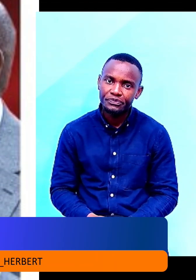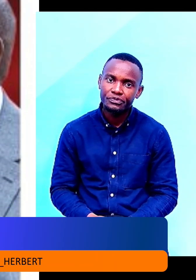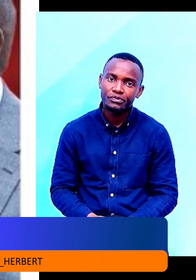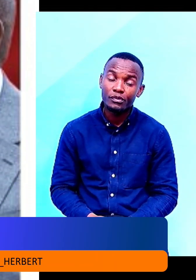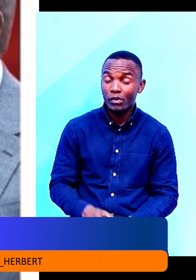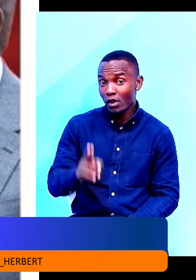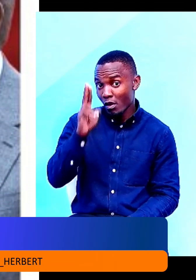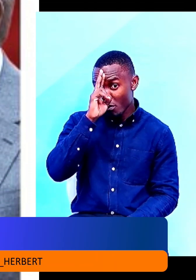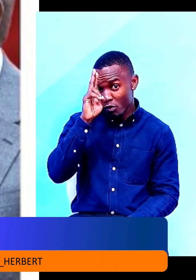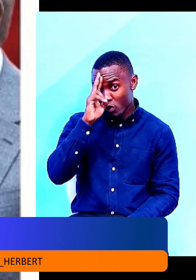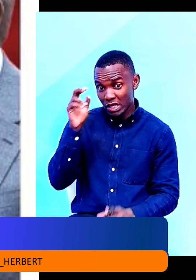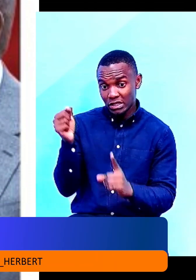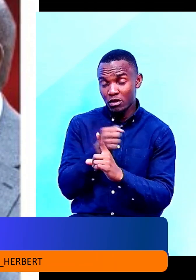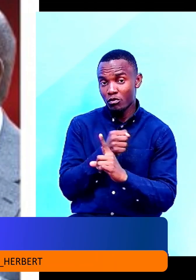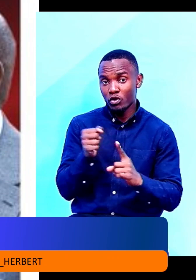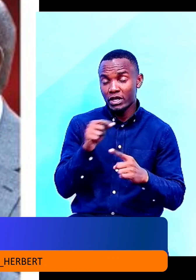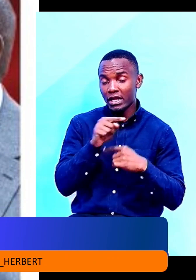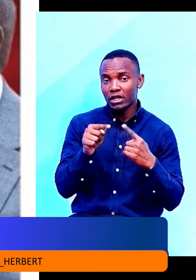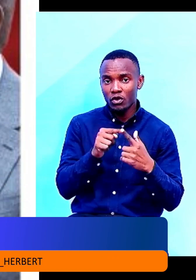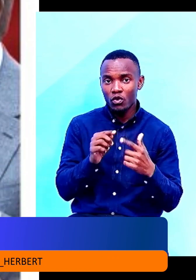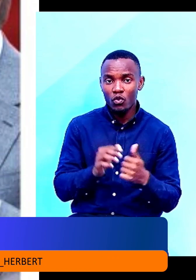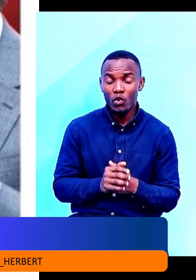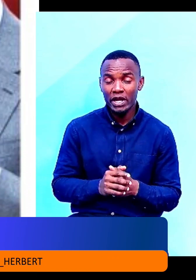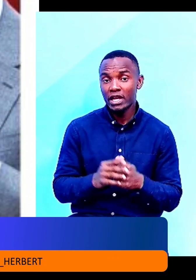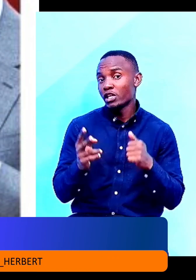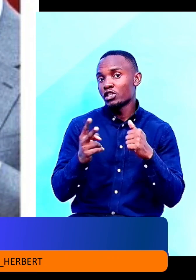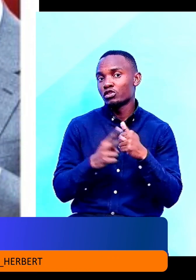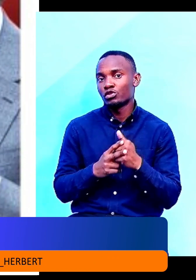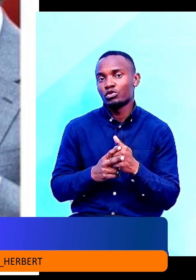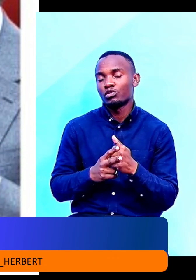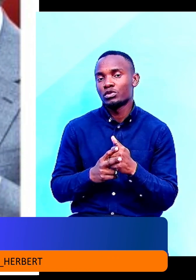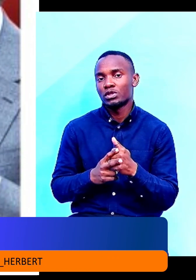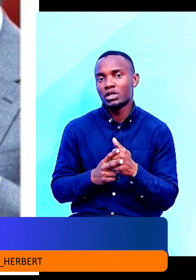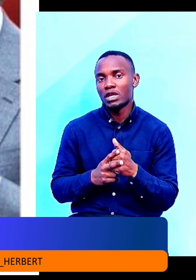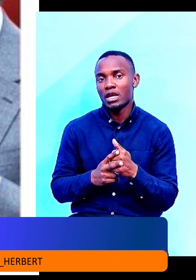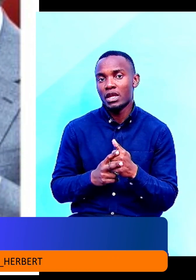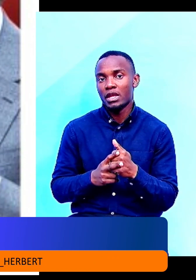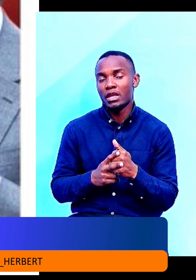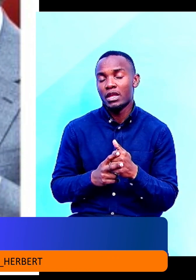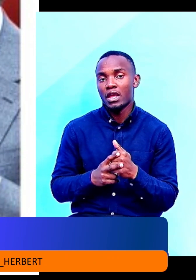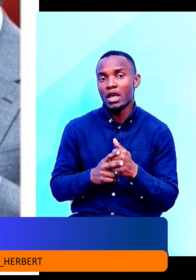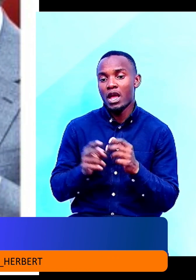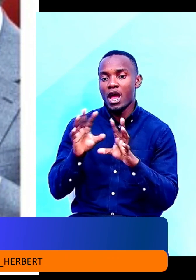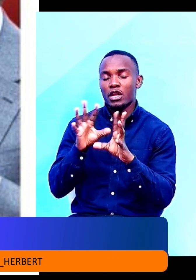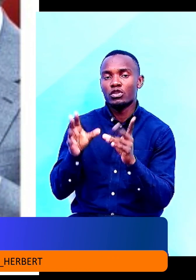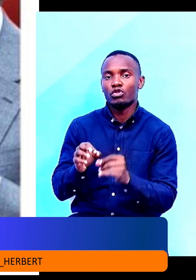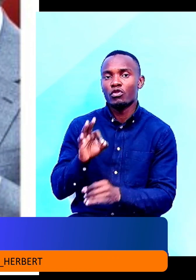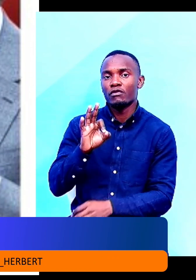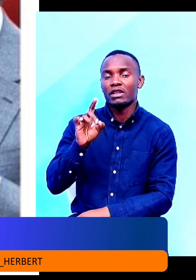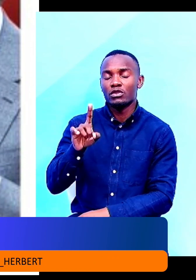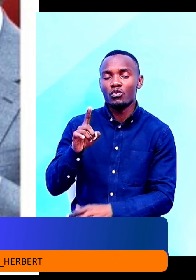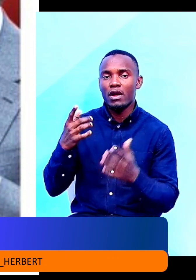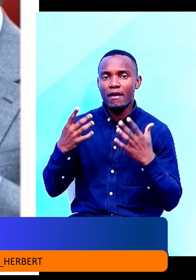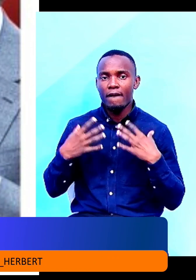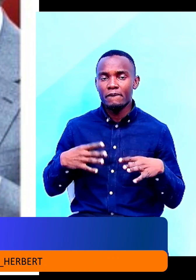July 7th, 2025 has been documented. A total of 31 people